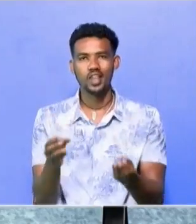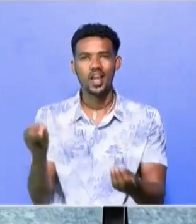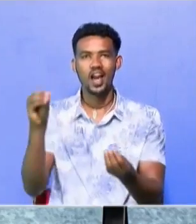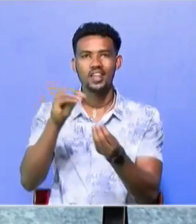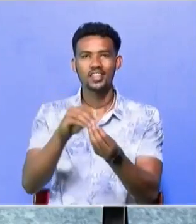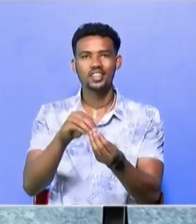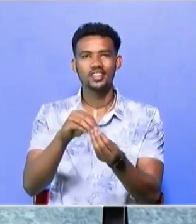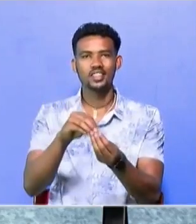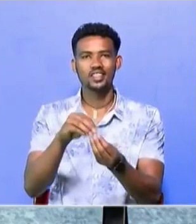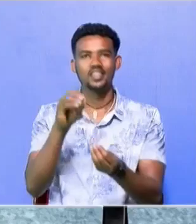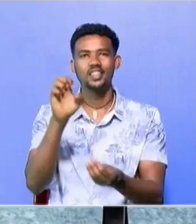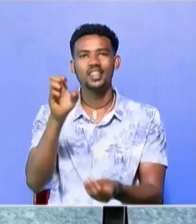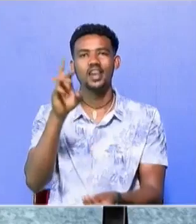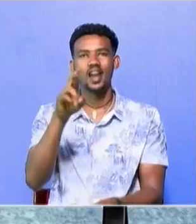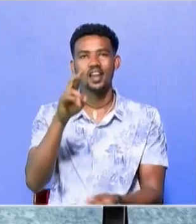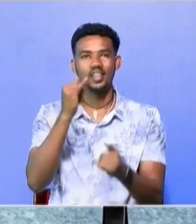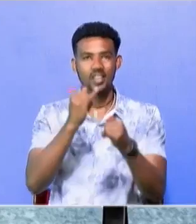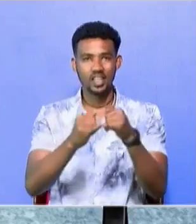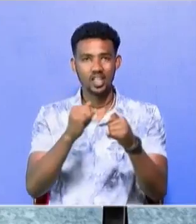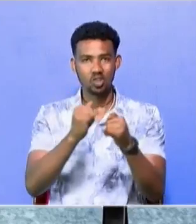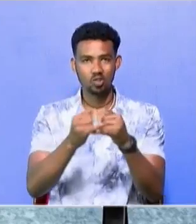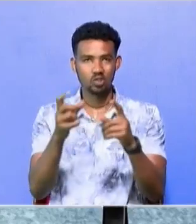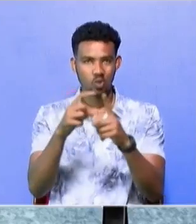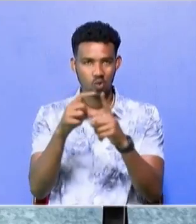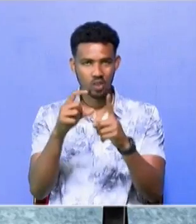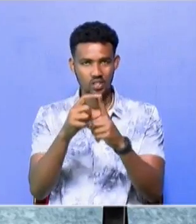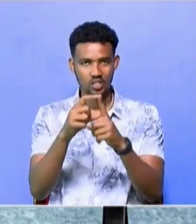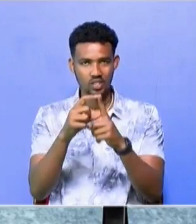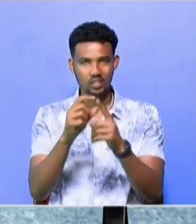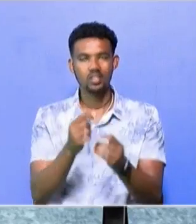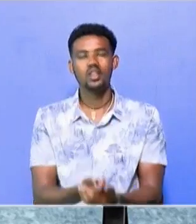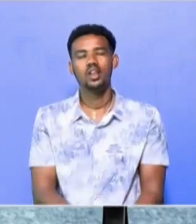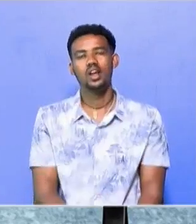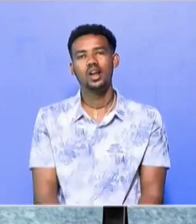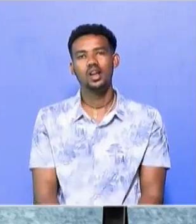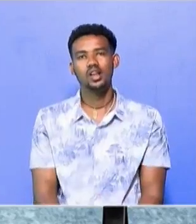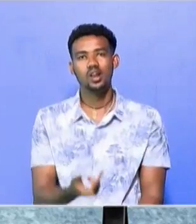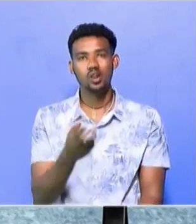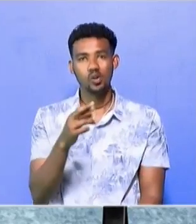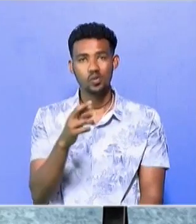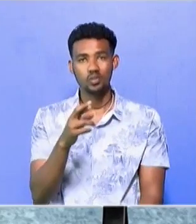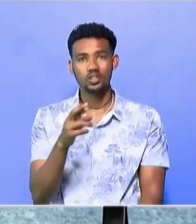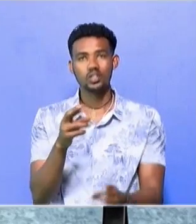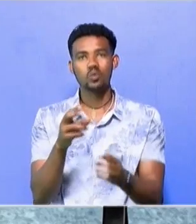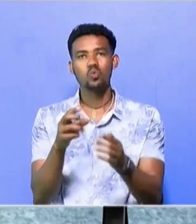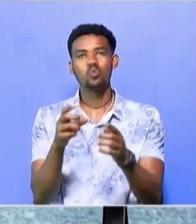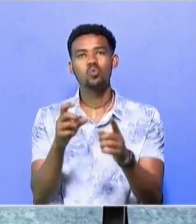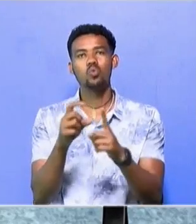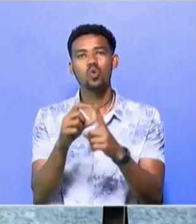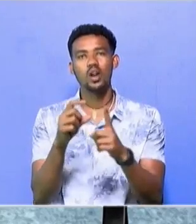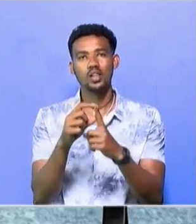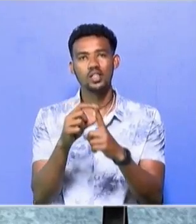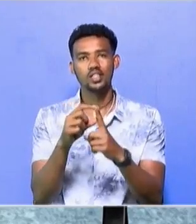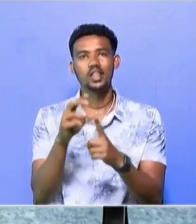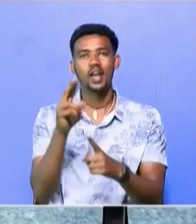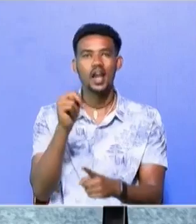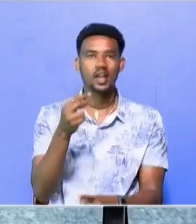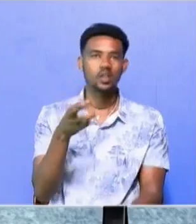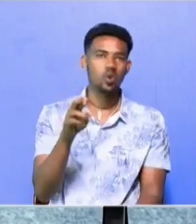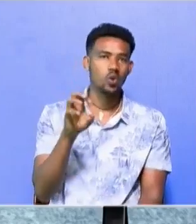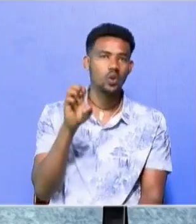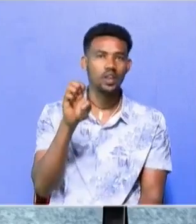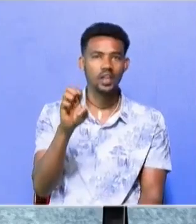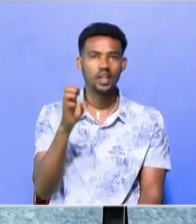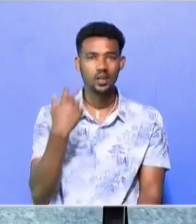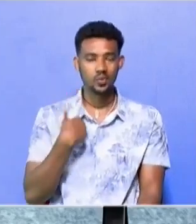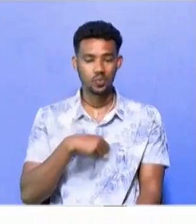add er at the end of the word. If the word is end with e, we